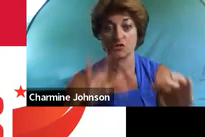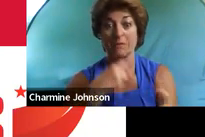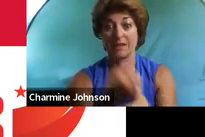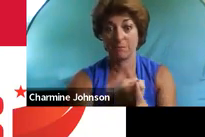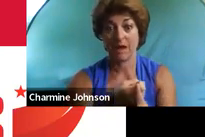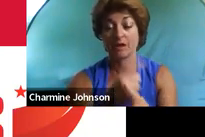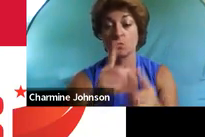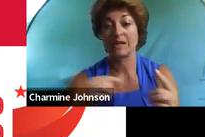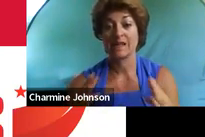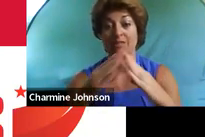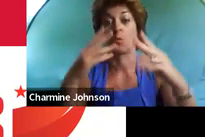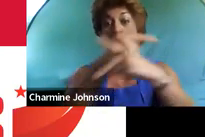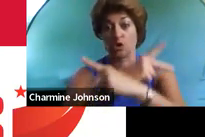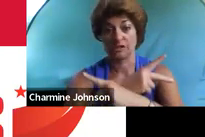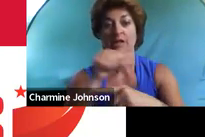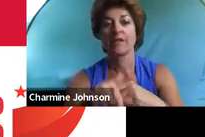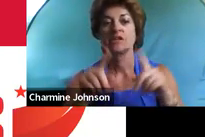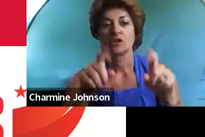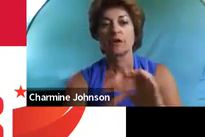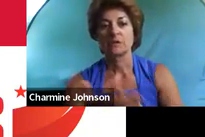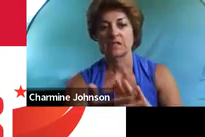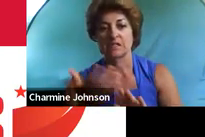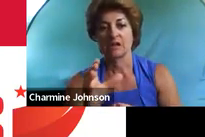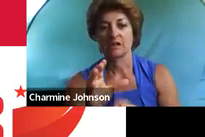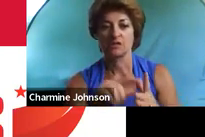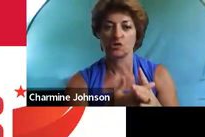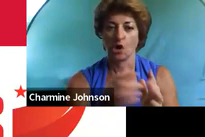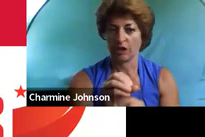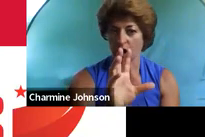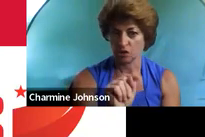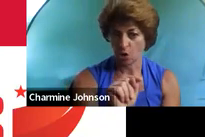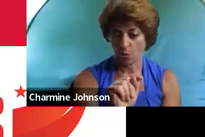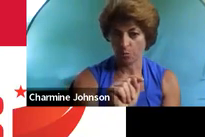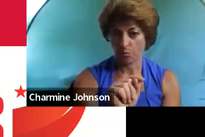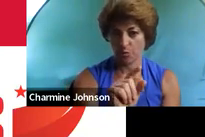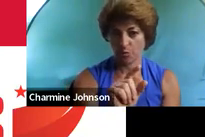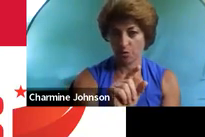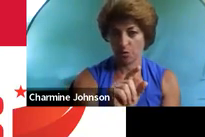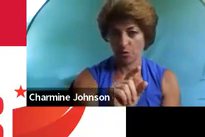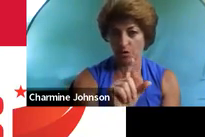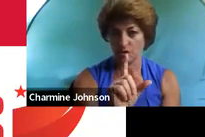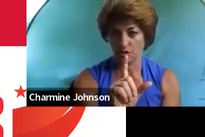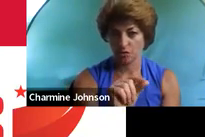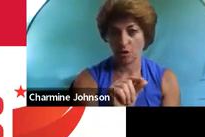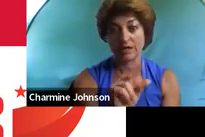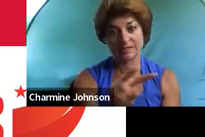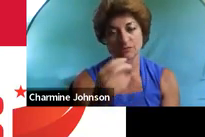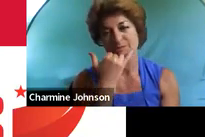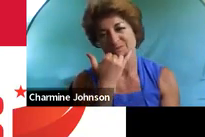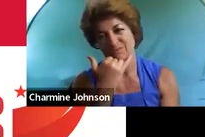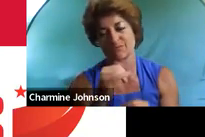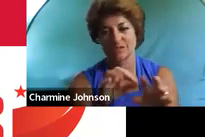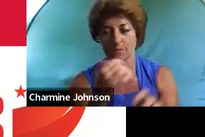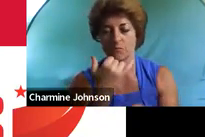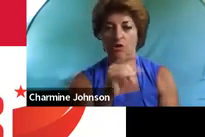peak. This survey was conducted starting, and that's a typo, October of 2022 through May